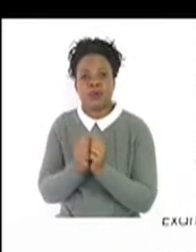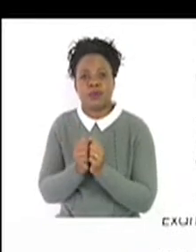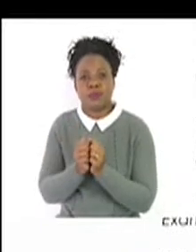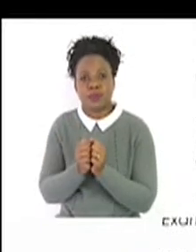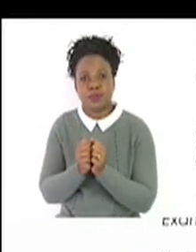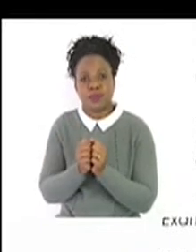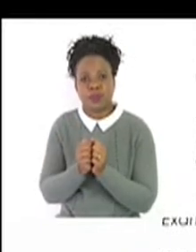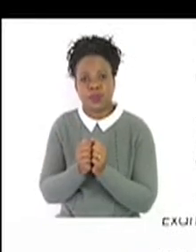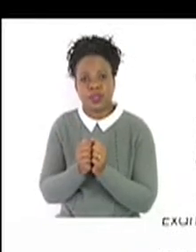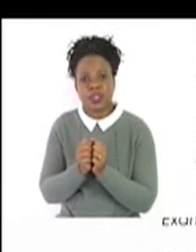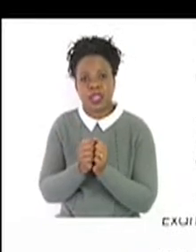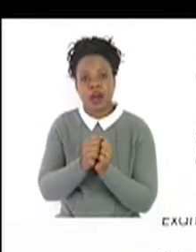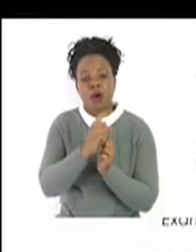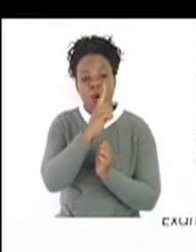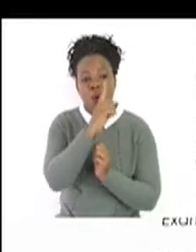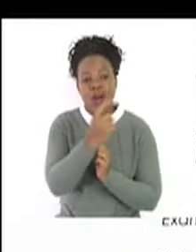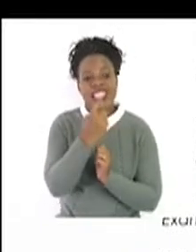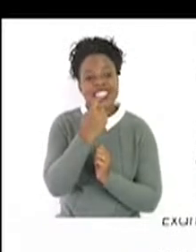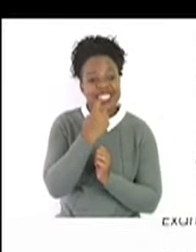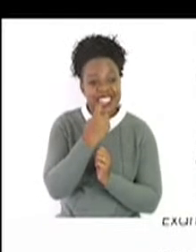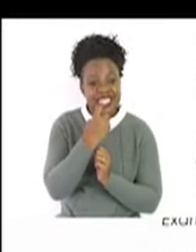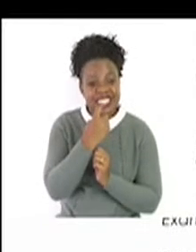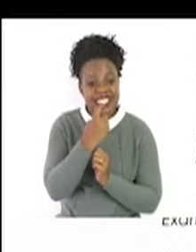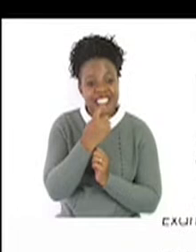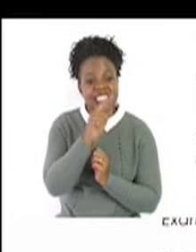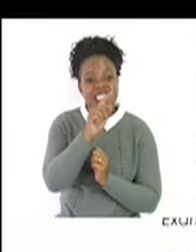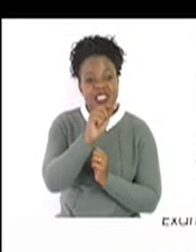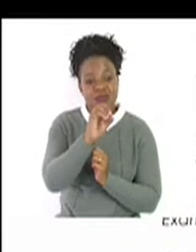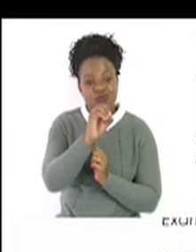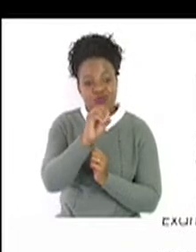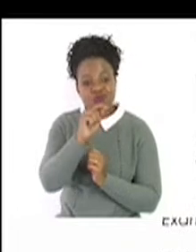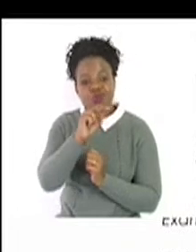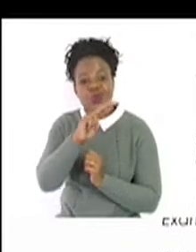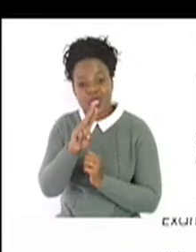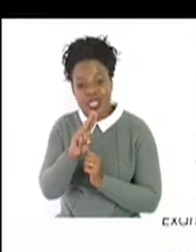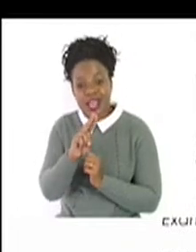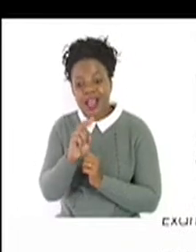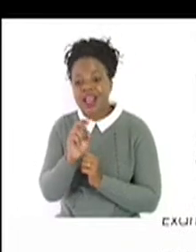They become teeth. Tooth, teeth.